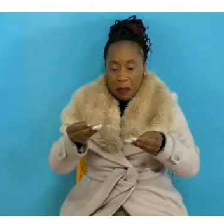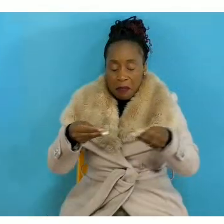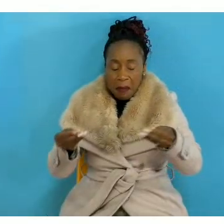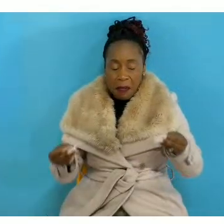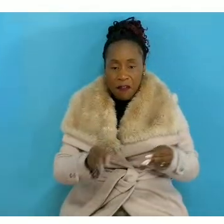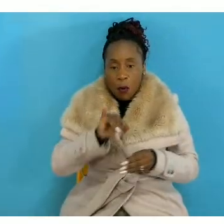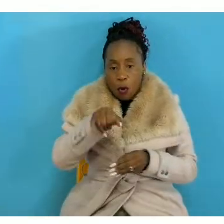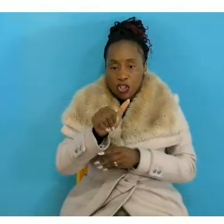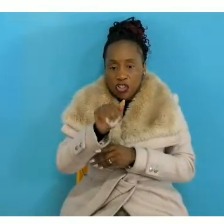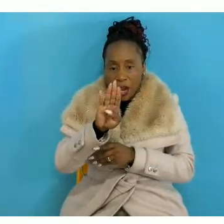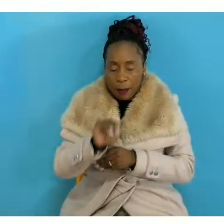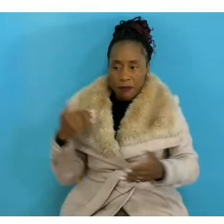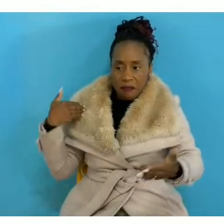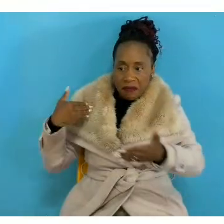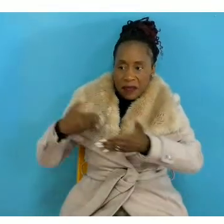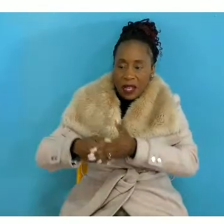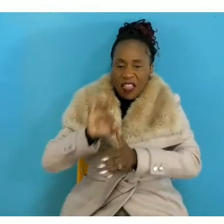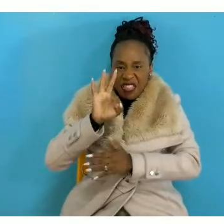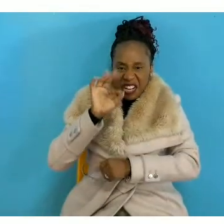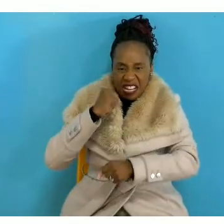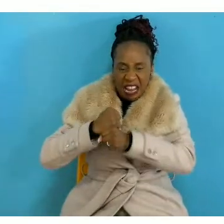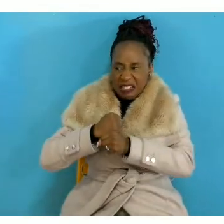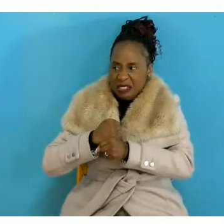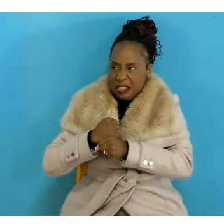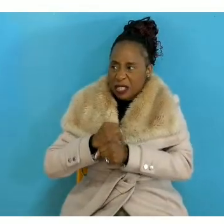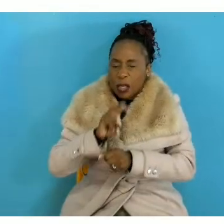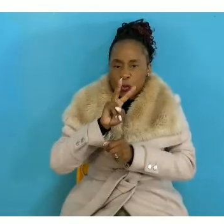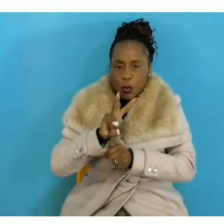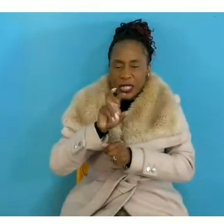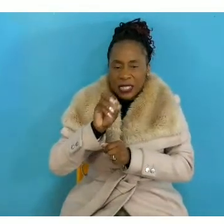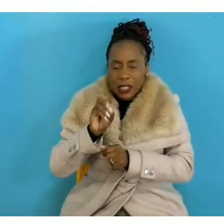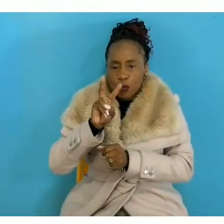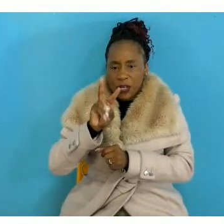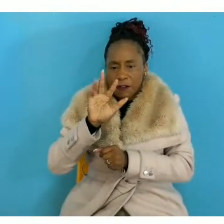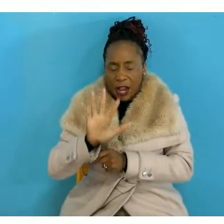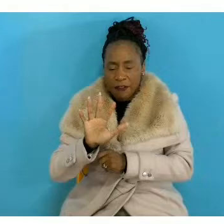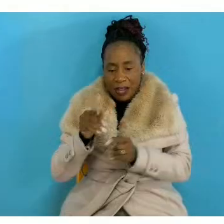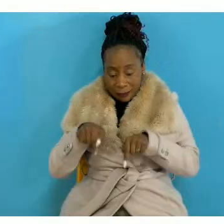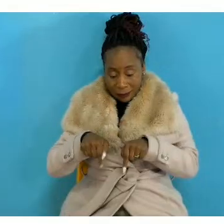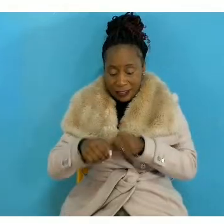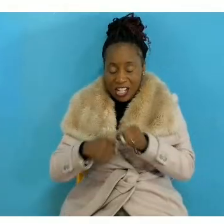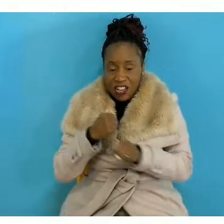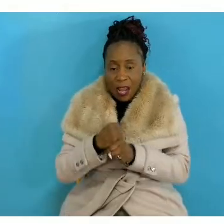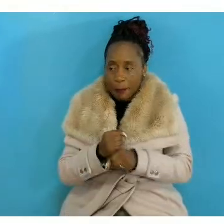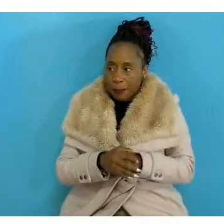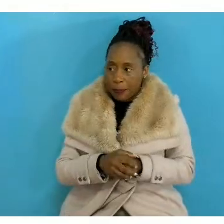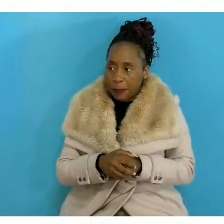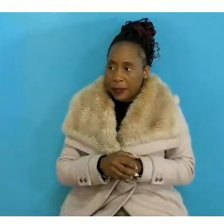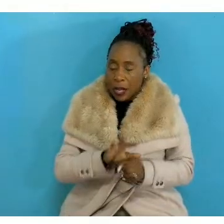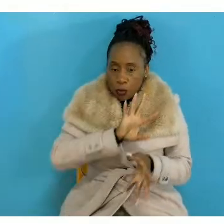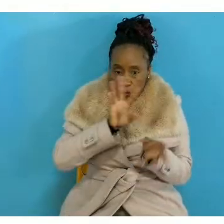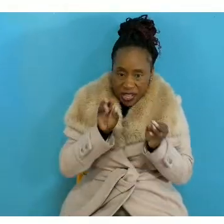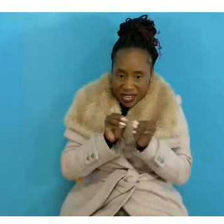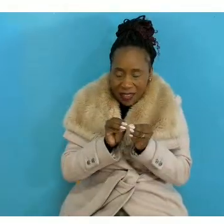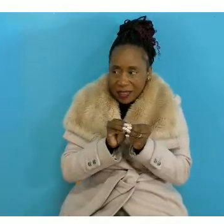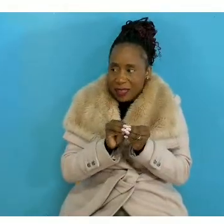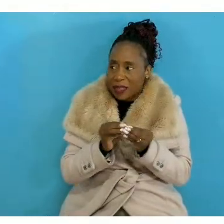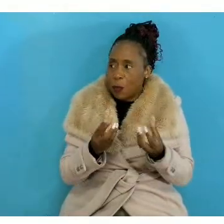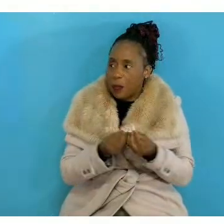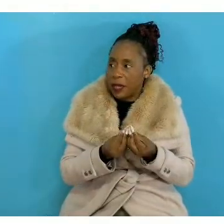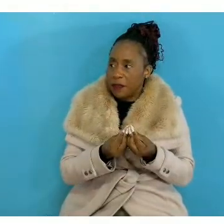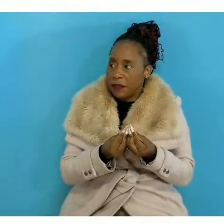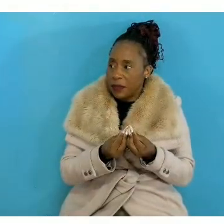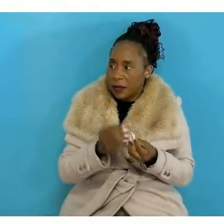3 years, 2 years, and 2025, which is our current year. And together with